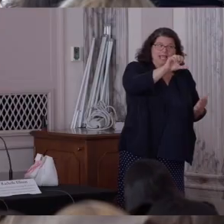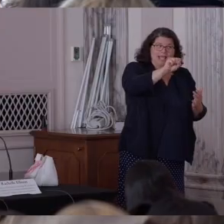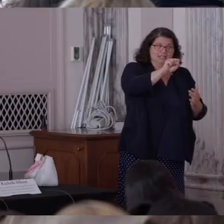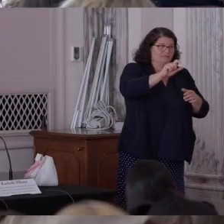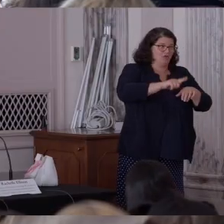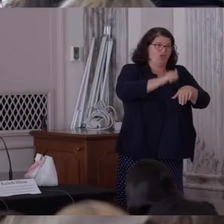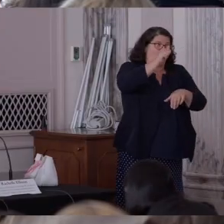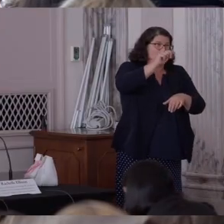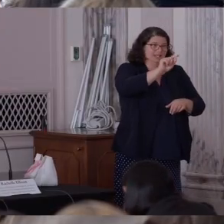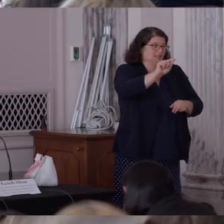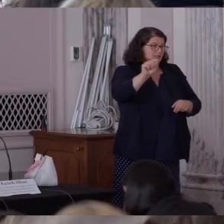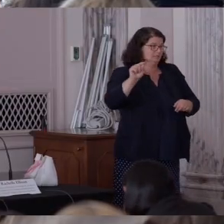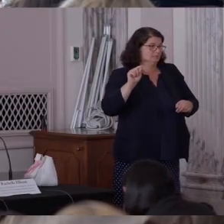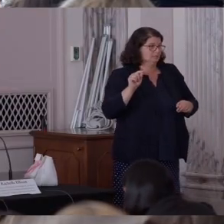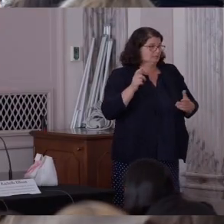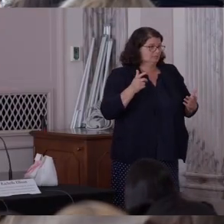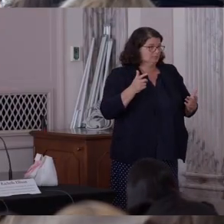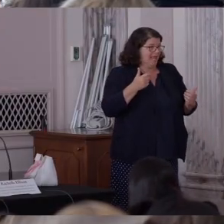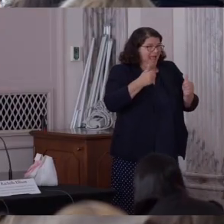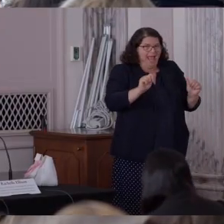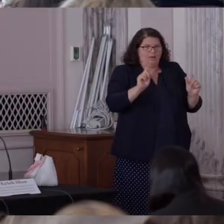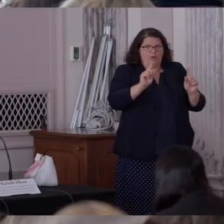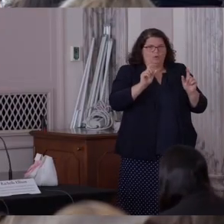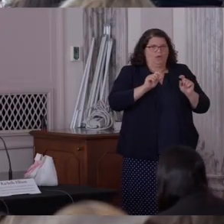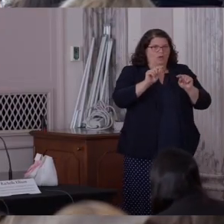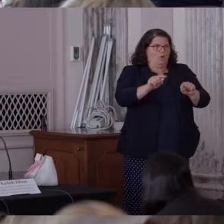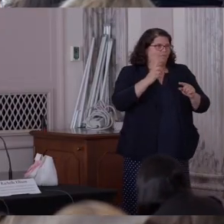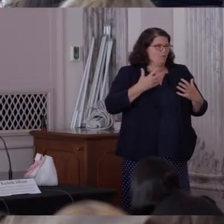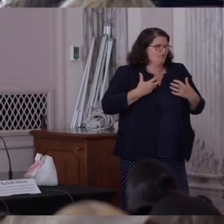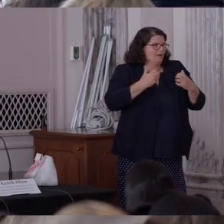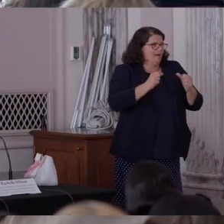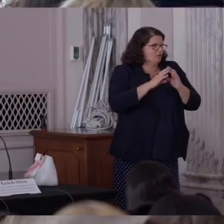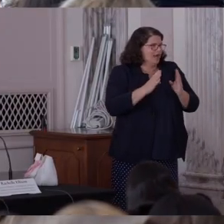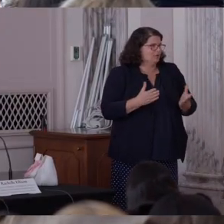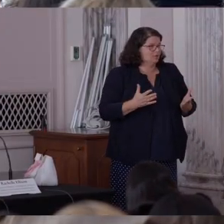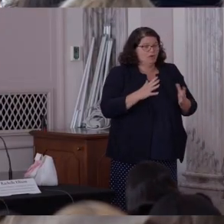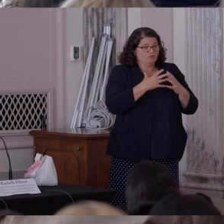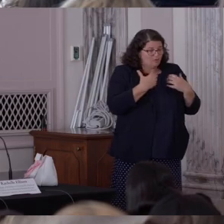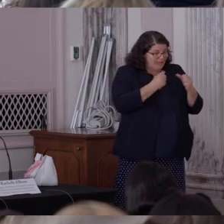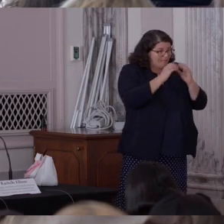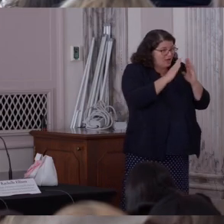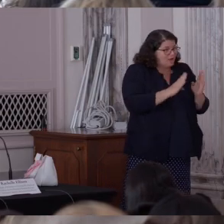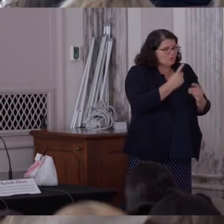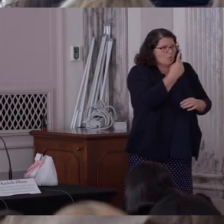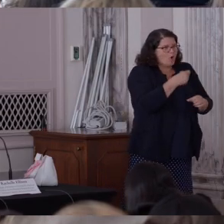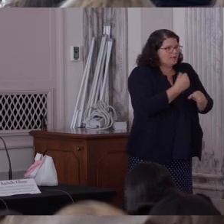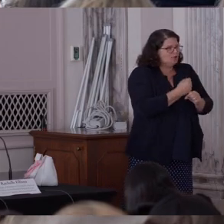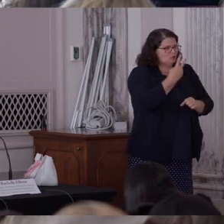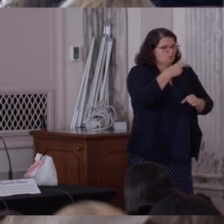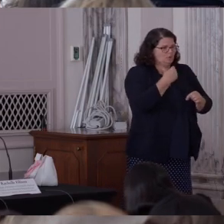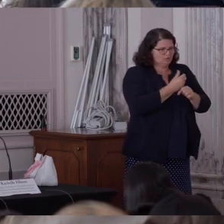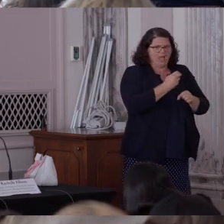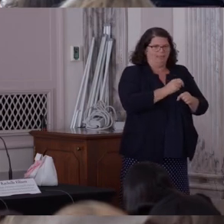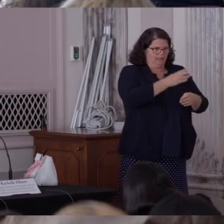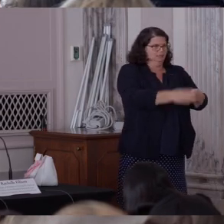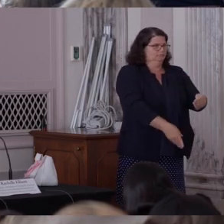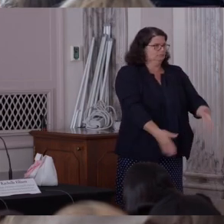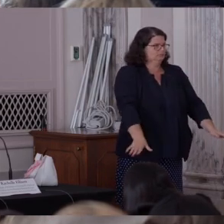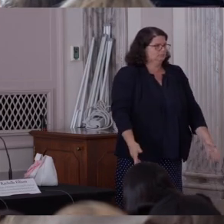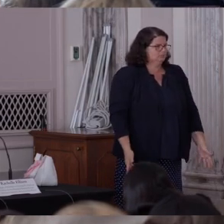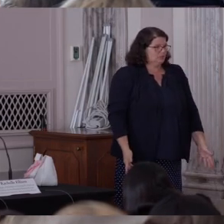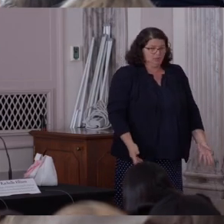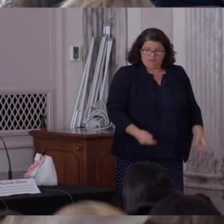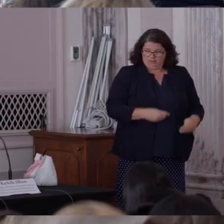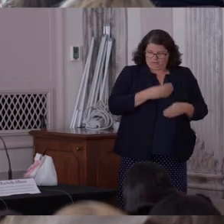of stay in residential substance abuse treatment. Even recovery housing, 1 year, 2 years, there's a cliff. And what happens is